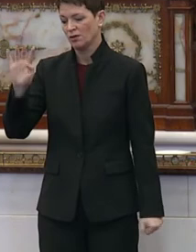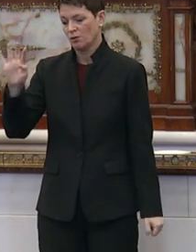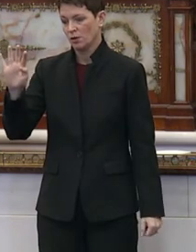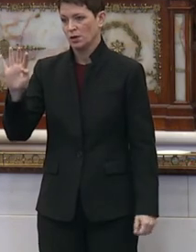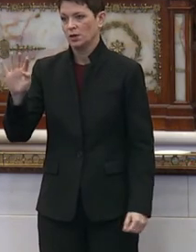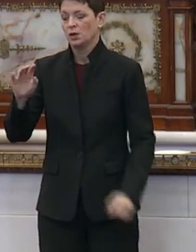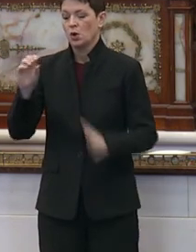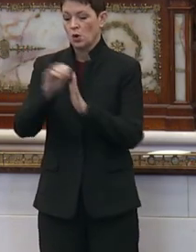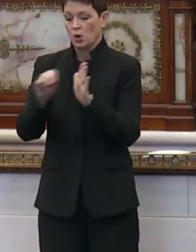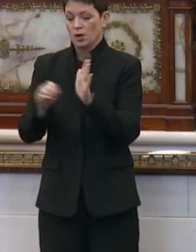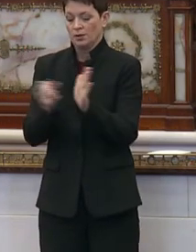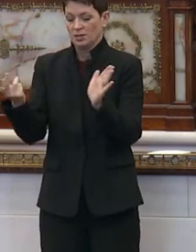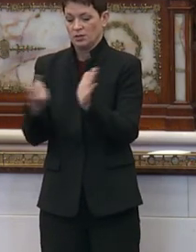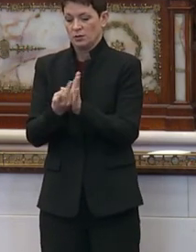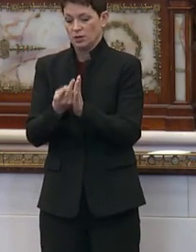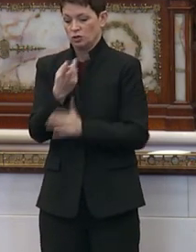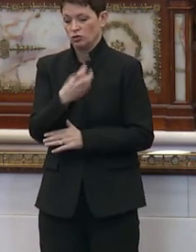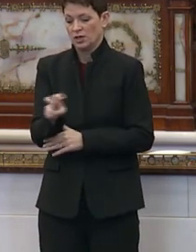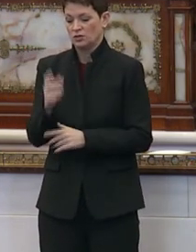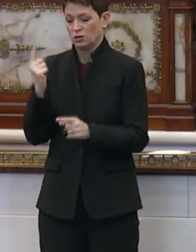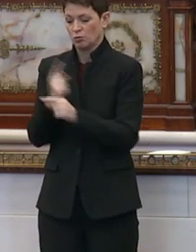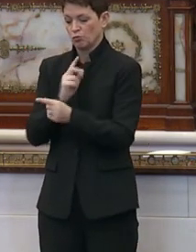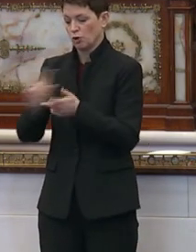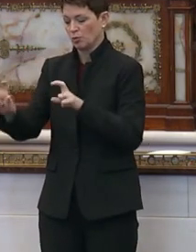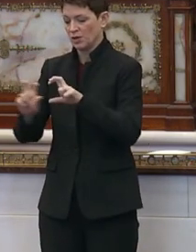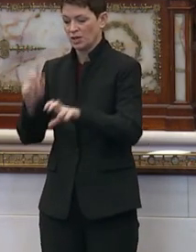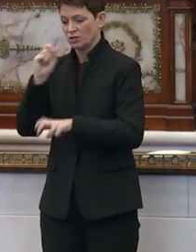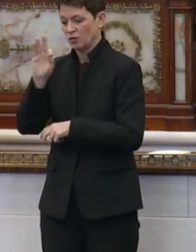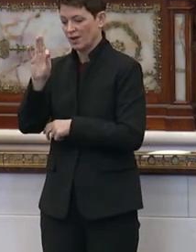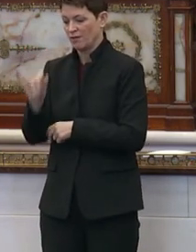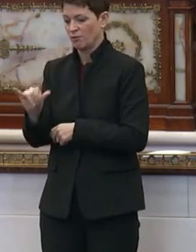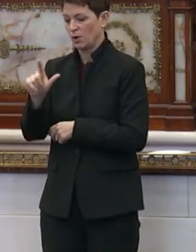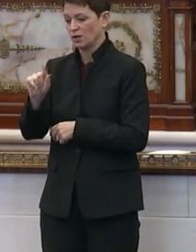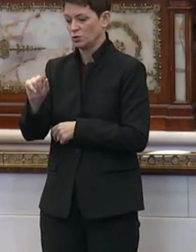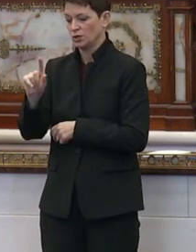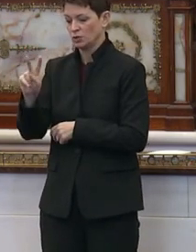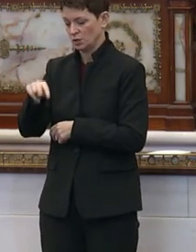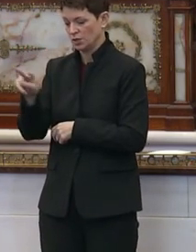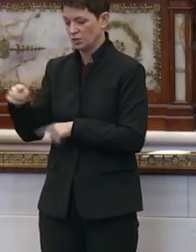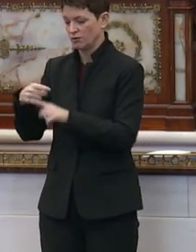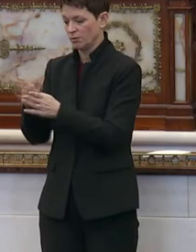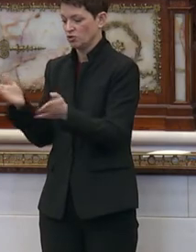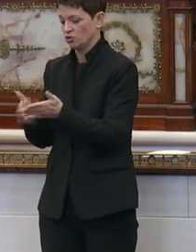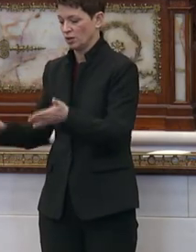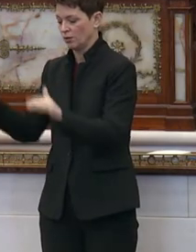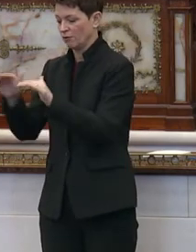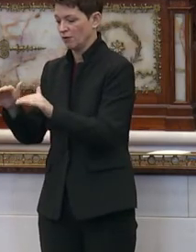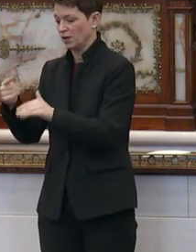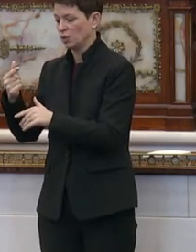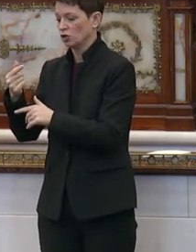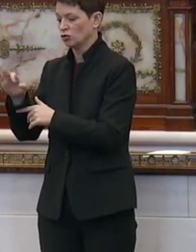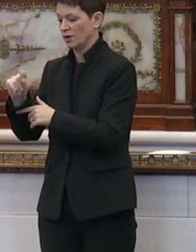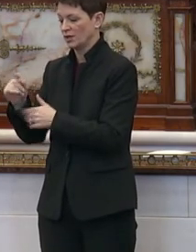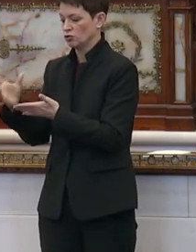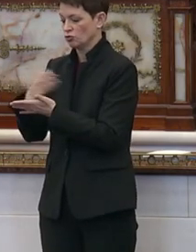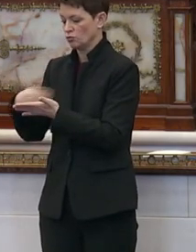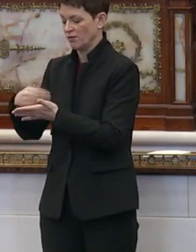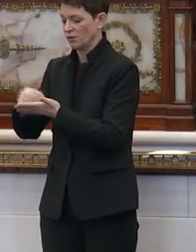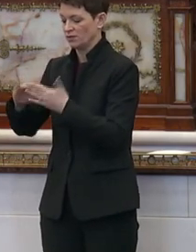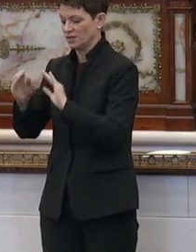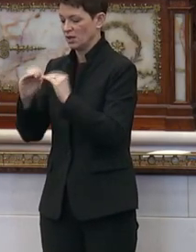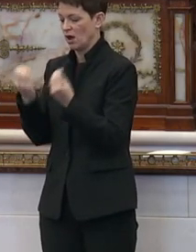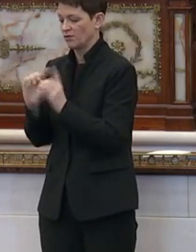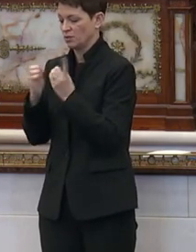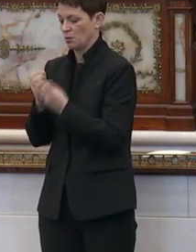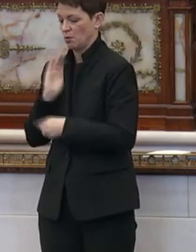220-114. An ordinance authorizing transfers and appropriations for fiscal year 2022 from the General Fund and the Grants Revenue Fund, certain all city offices,